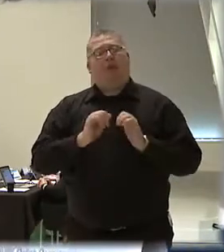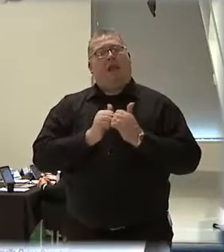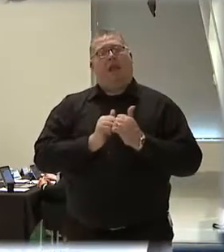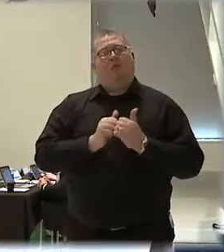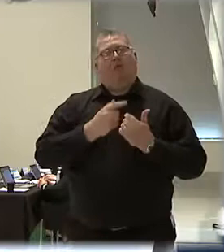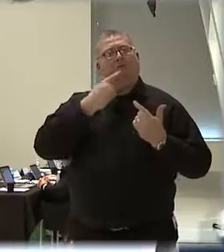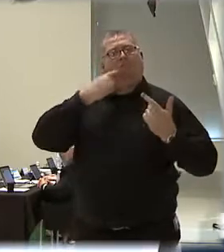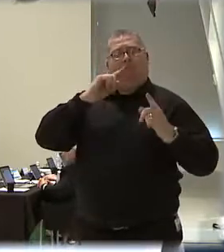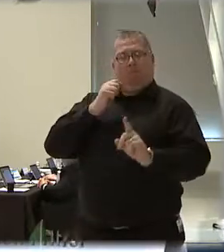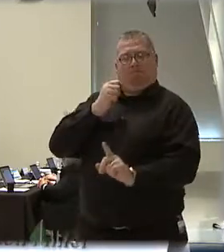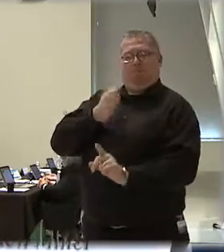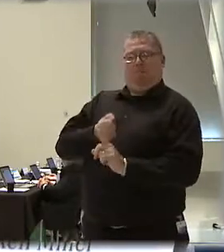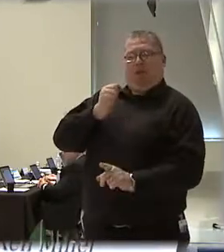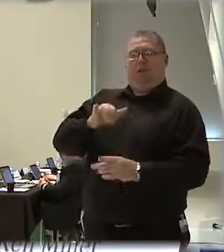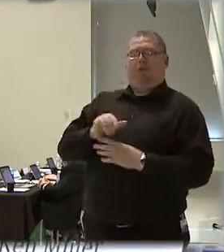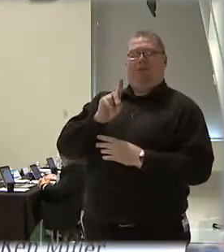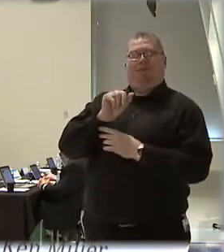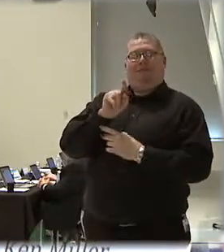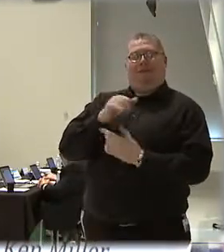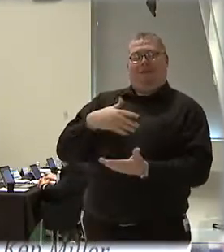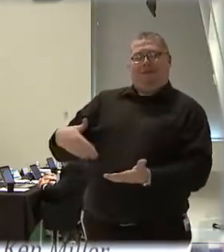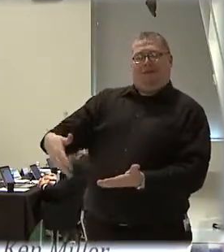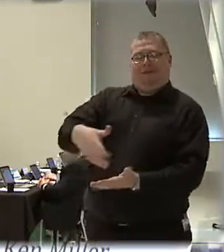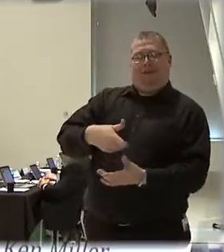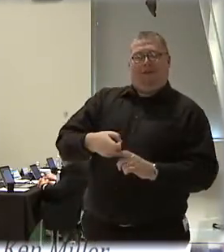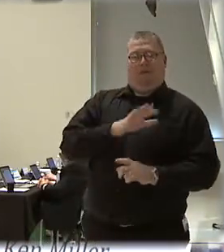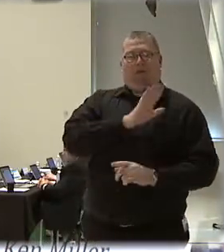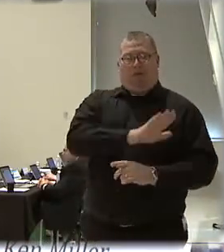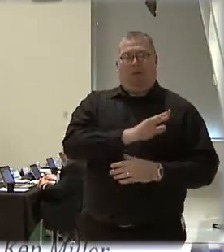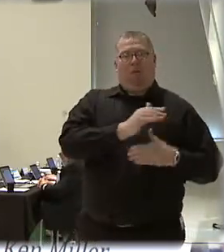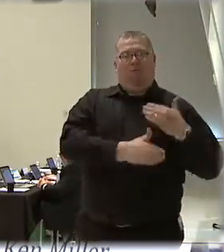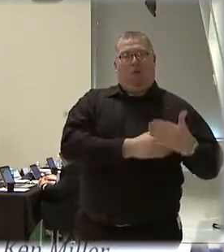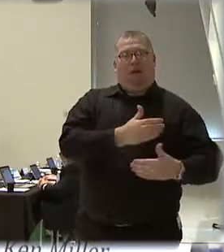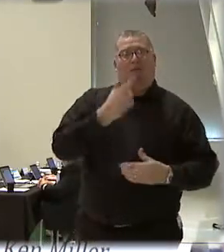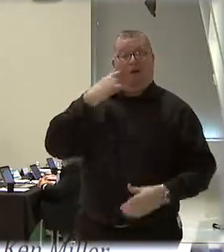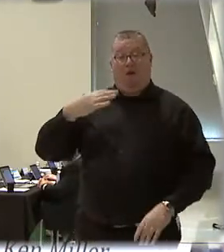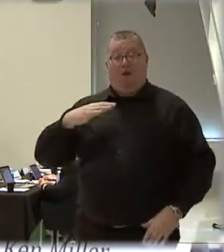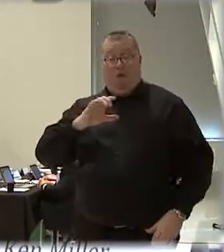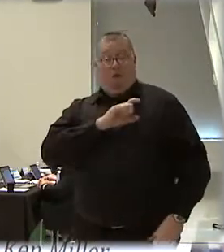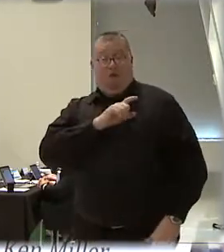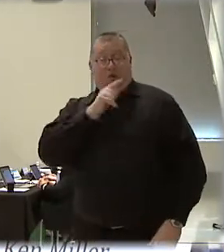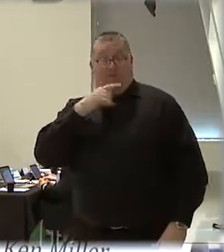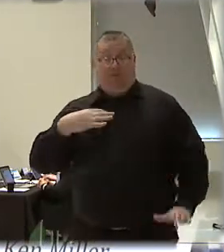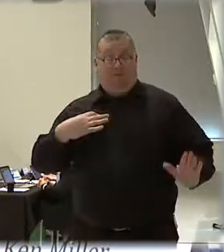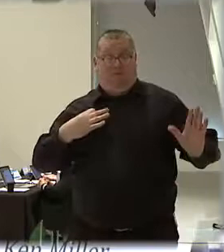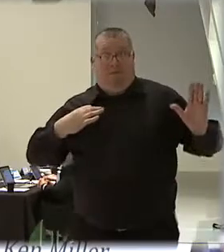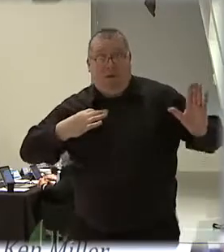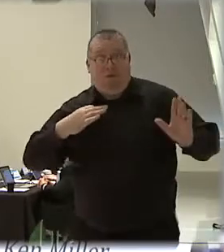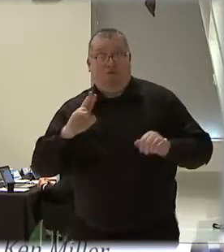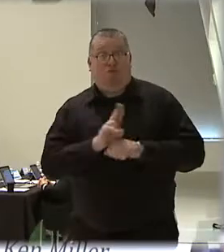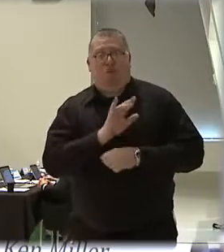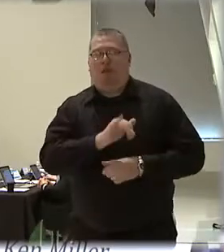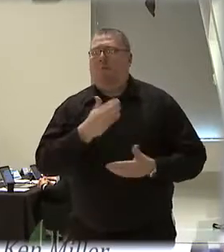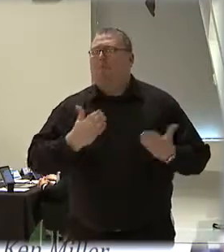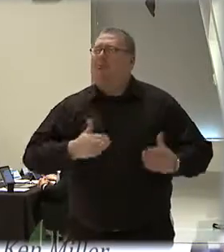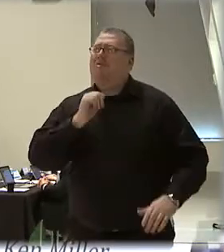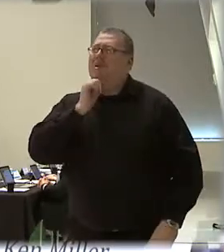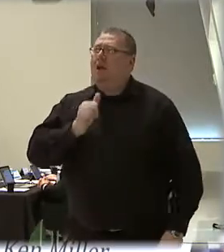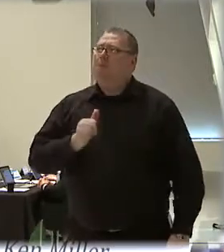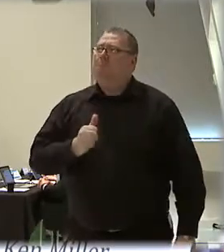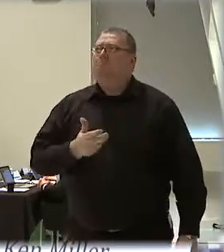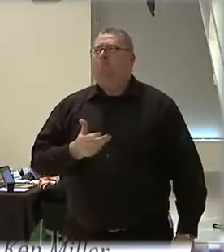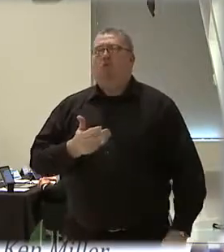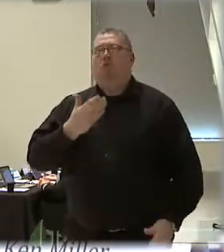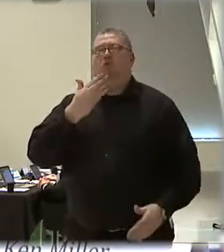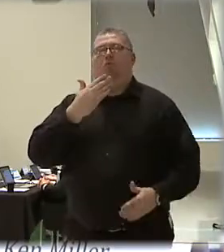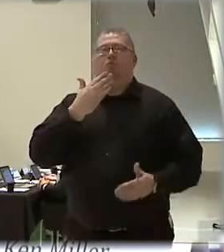impactful the data that comes out of that pilot can be, because the officers who are signing up for it maybe are not